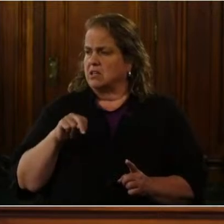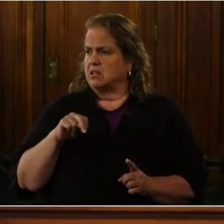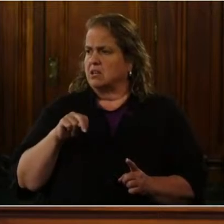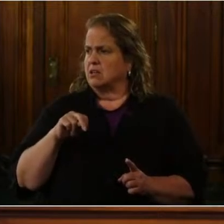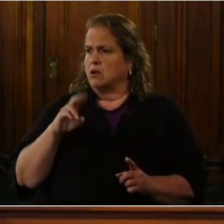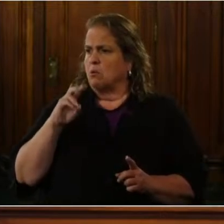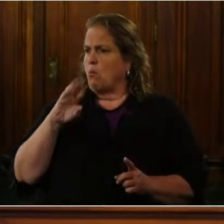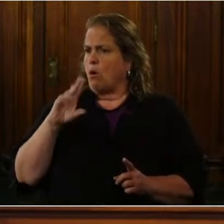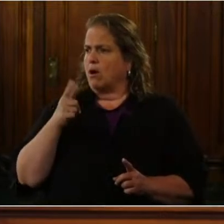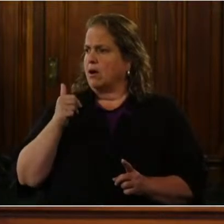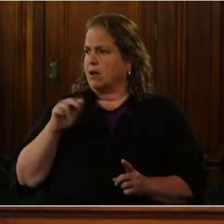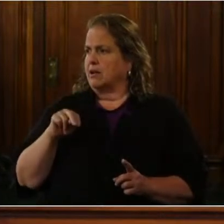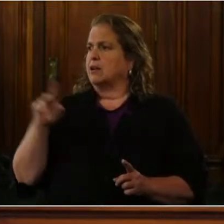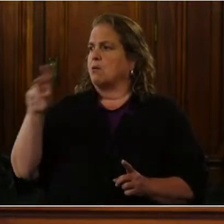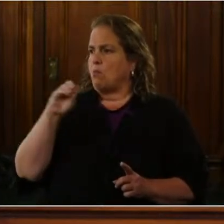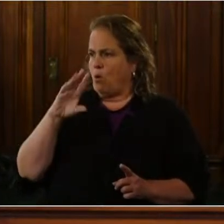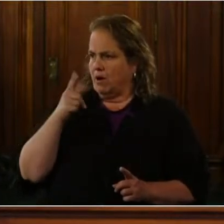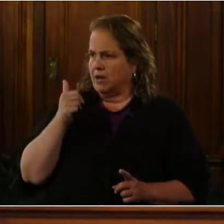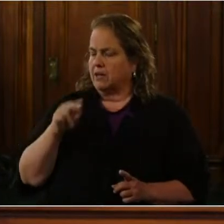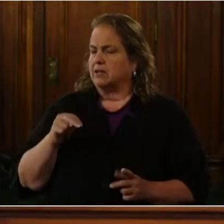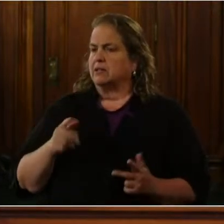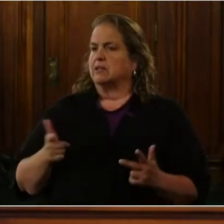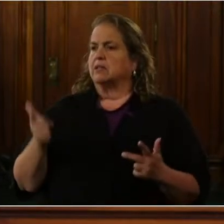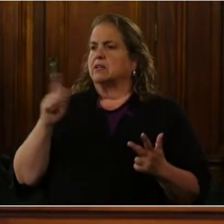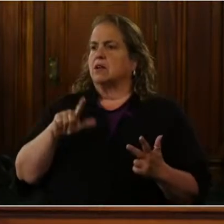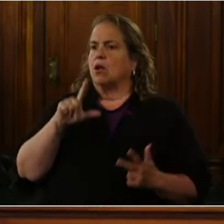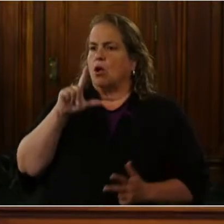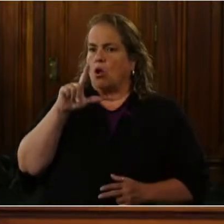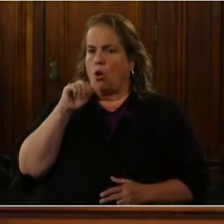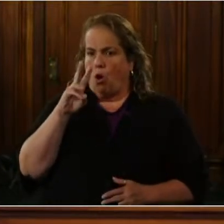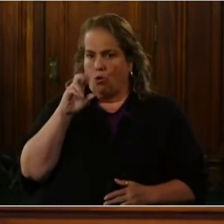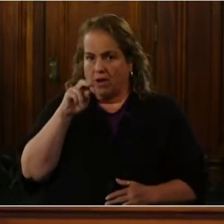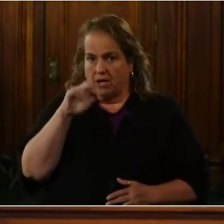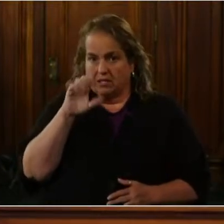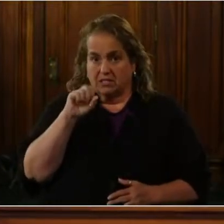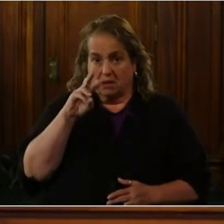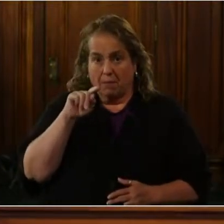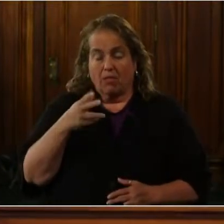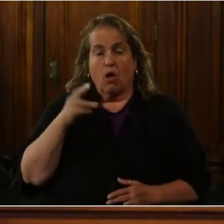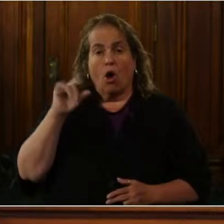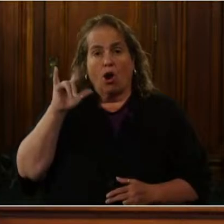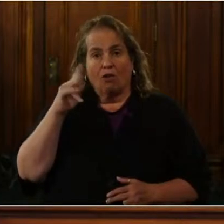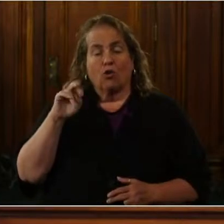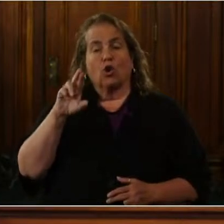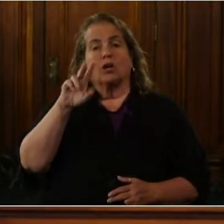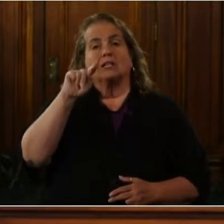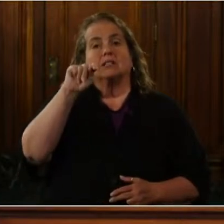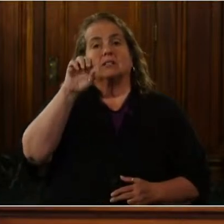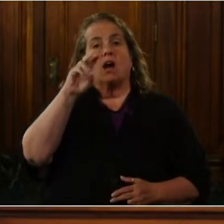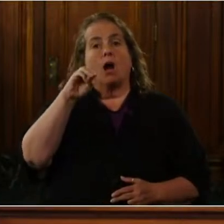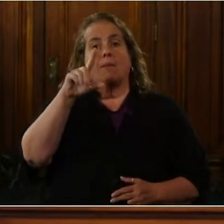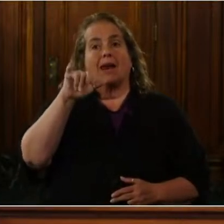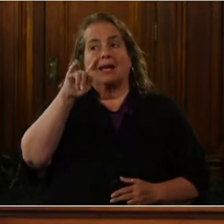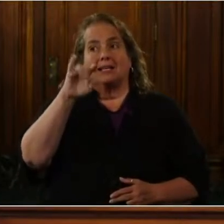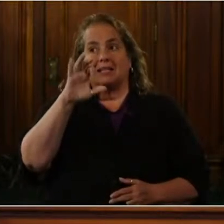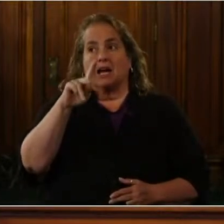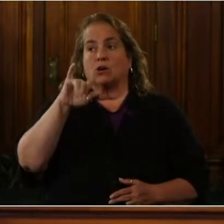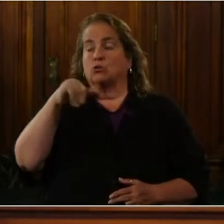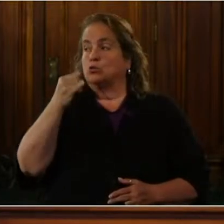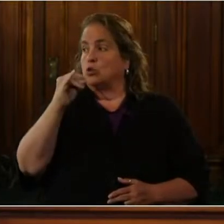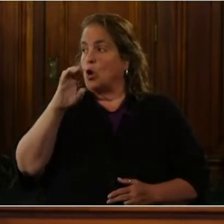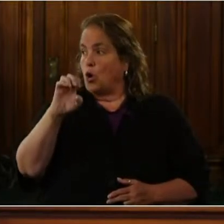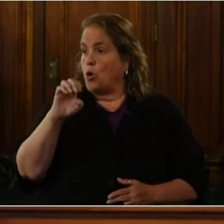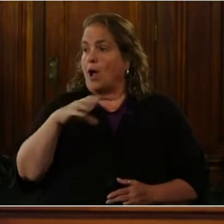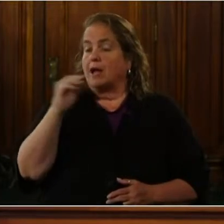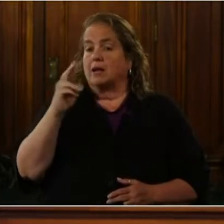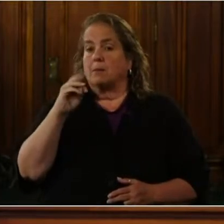think we do now, unless, there you are, Morgan. Lawrence Smith, Nick Oliver, Tom Latek. We got Joe Ragusa and Mike